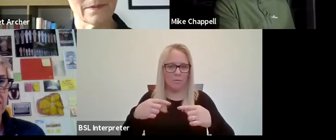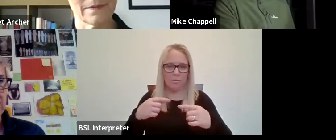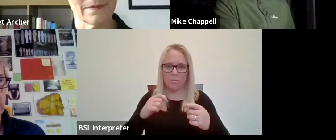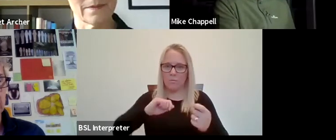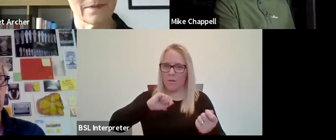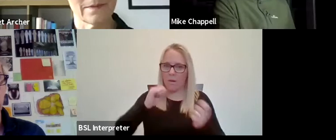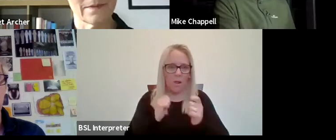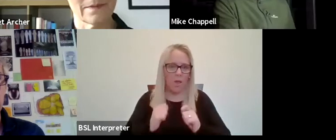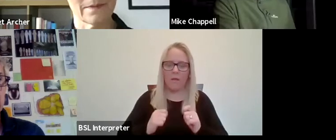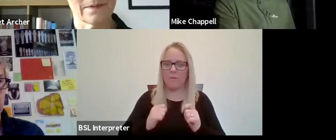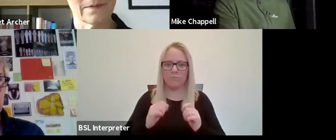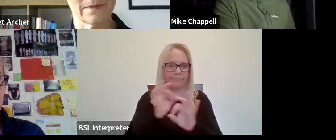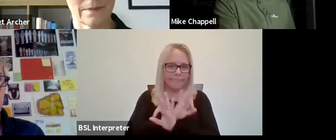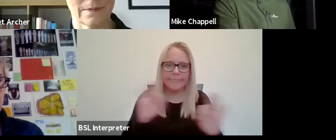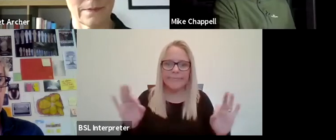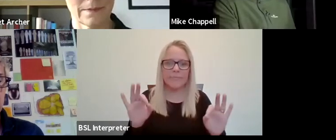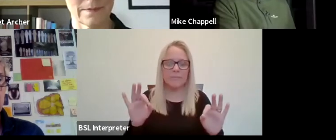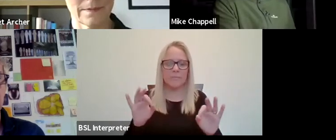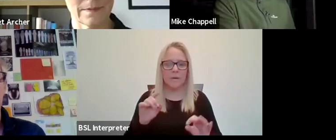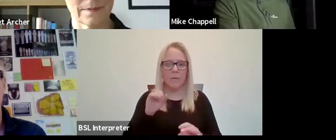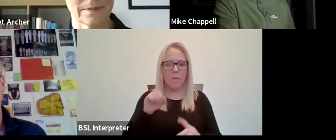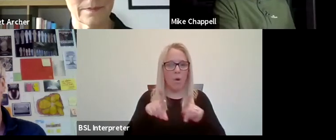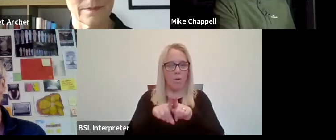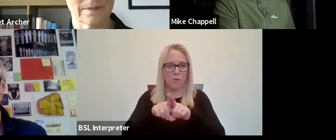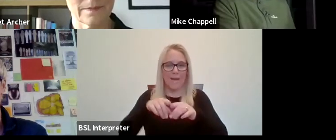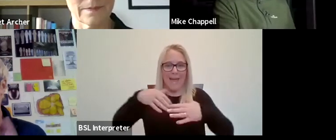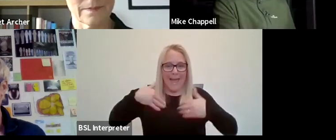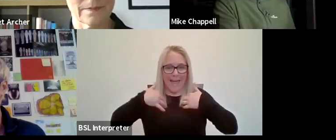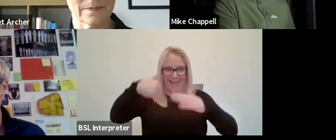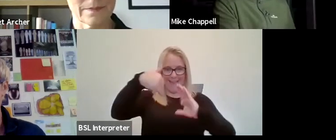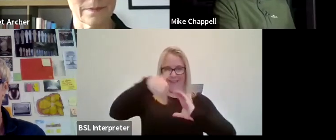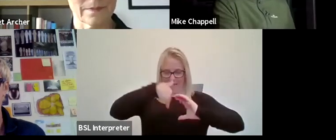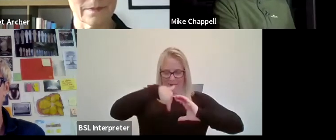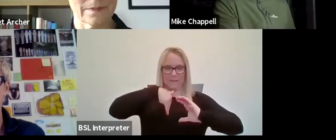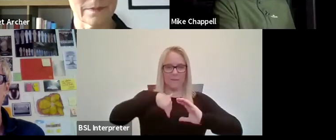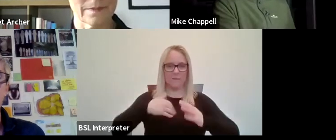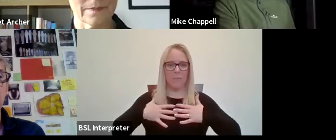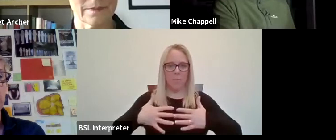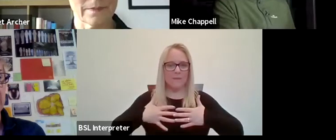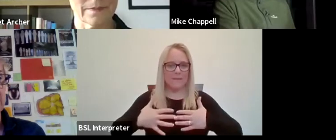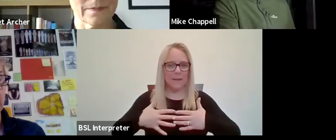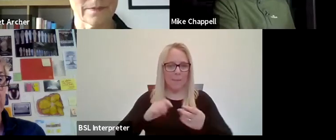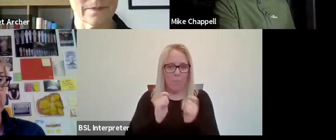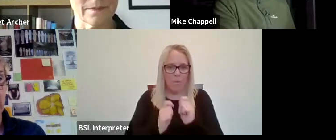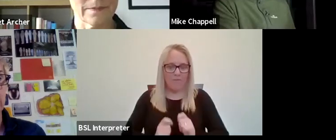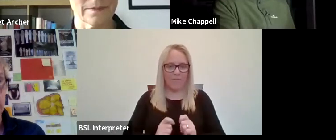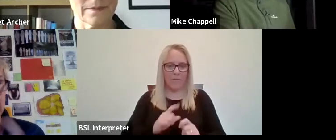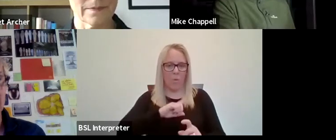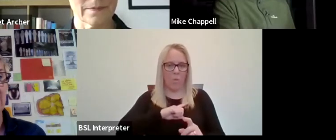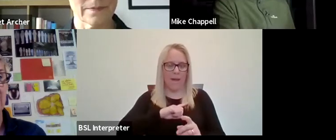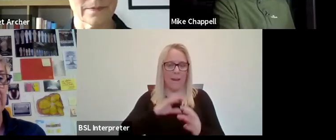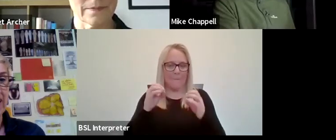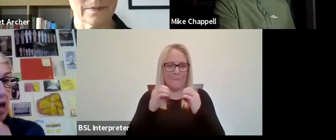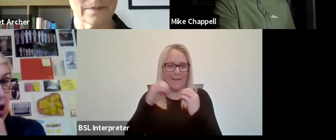but actually the amount of movement that's happening within the body at that moment. So the process of it, the magnetic field that happens,